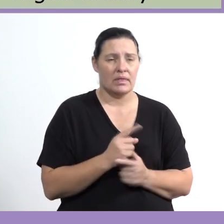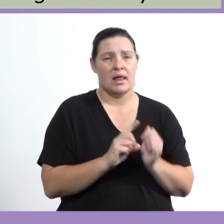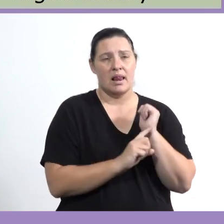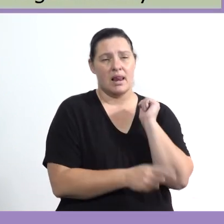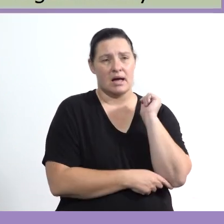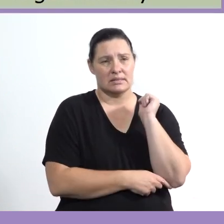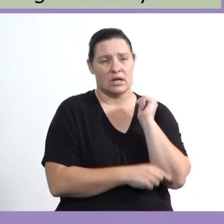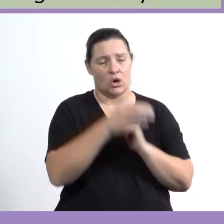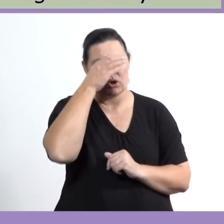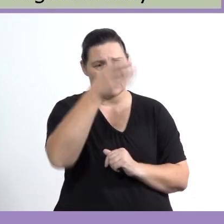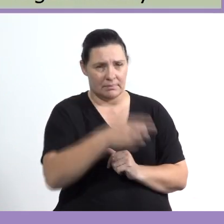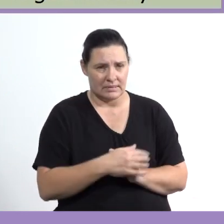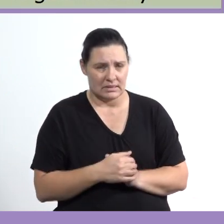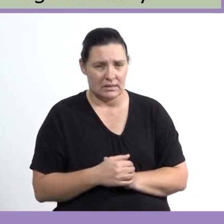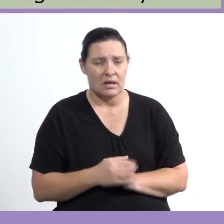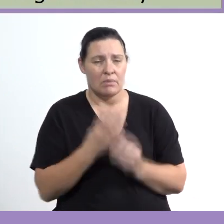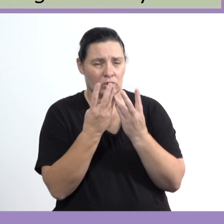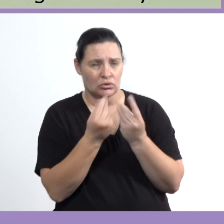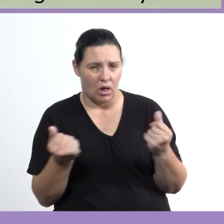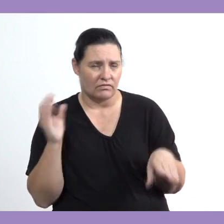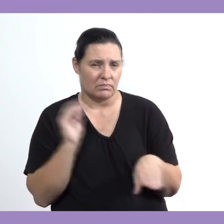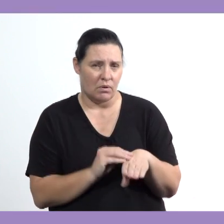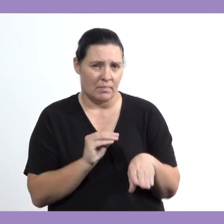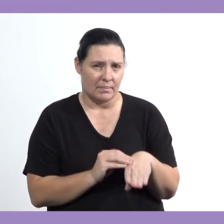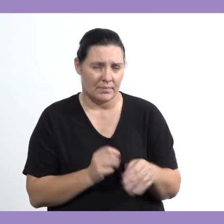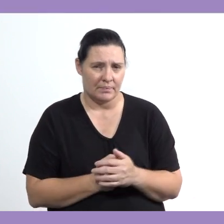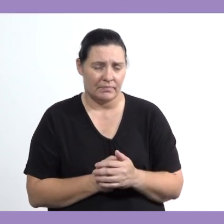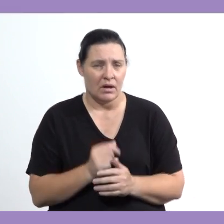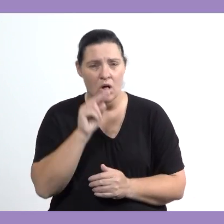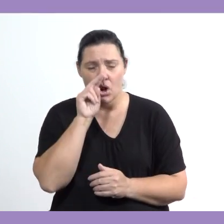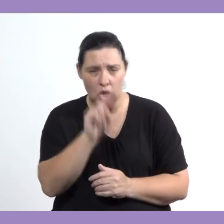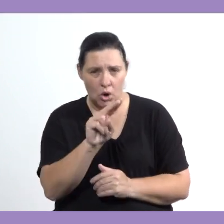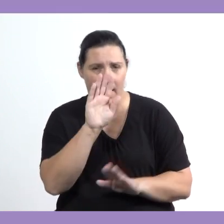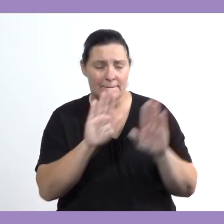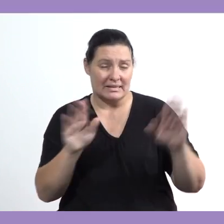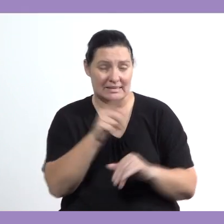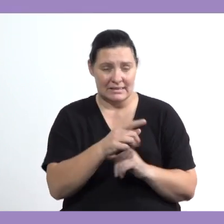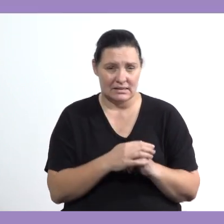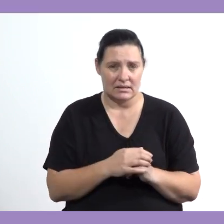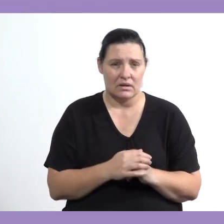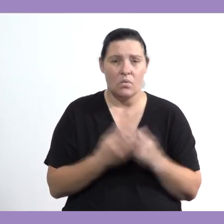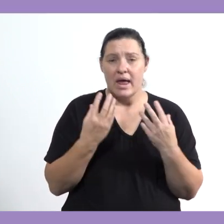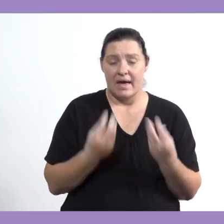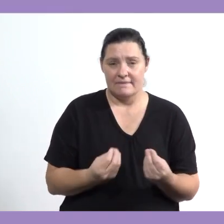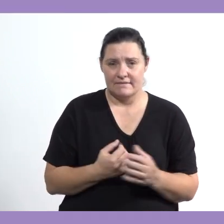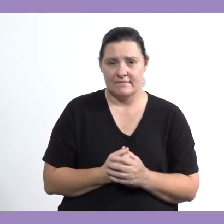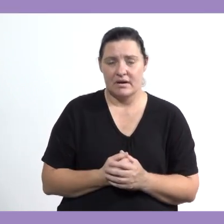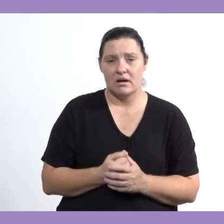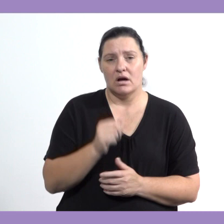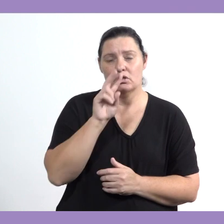last concept here, and that is solving problems. So looking at this pattern here, we